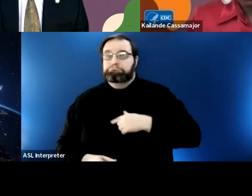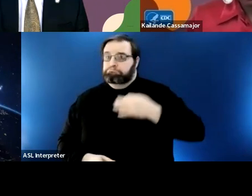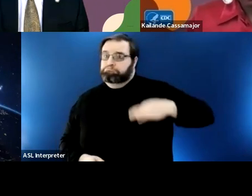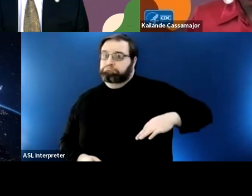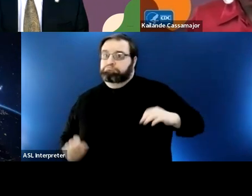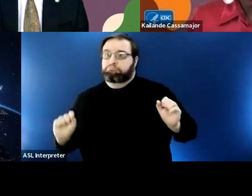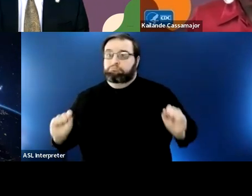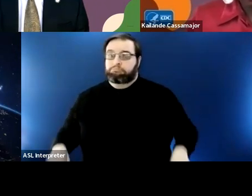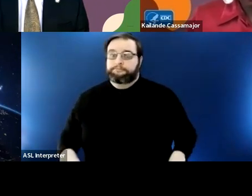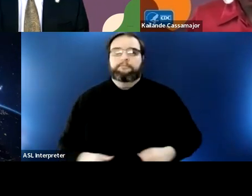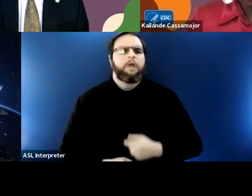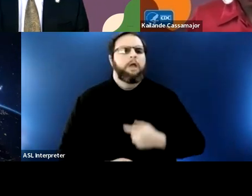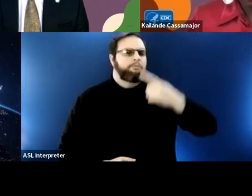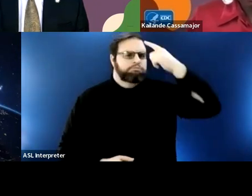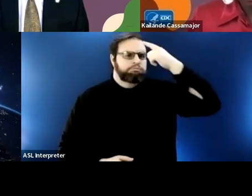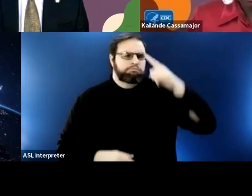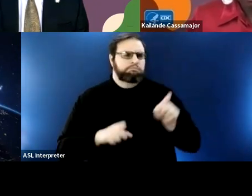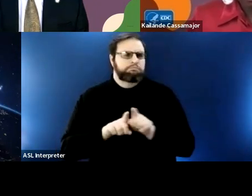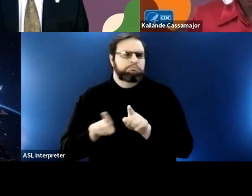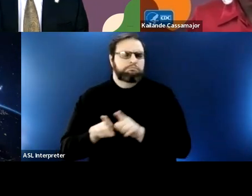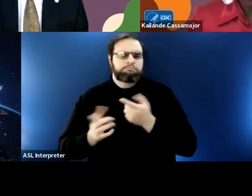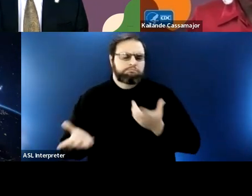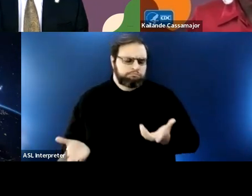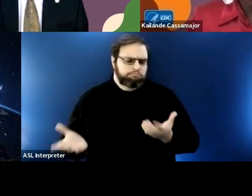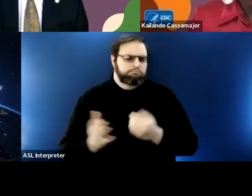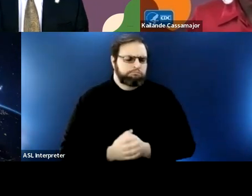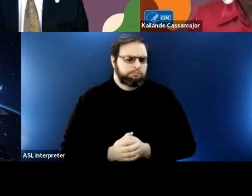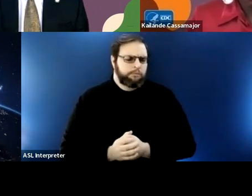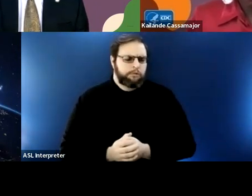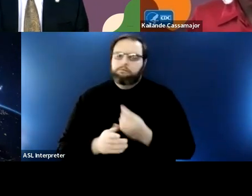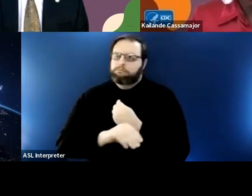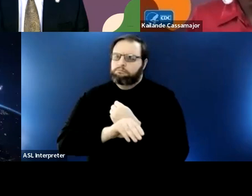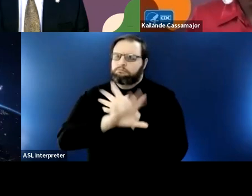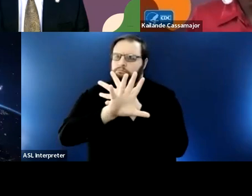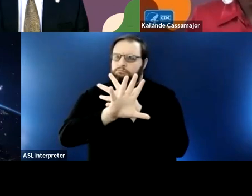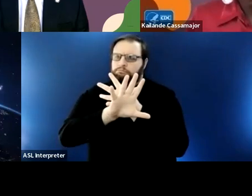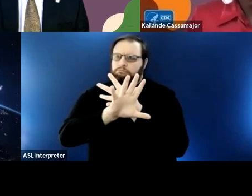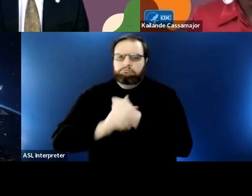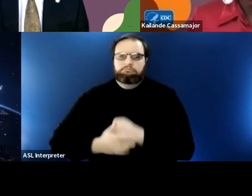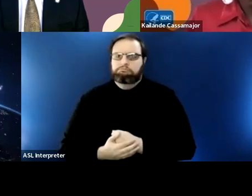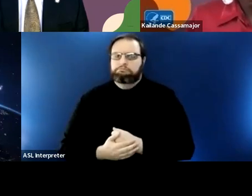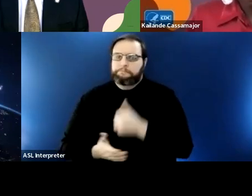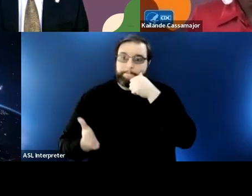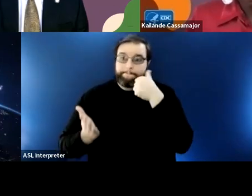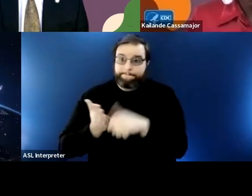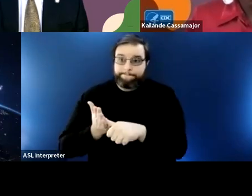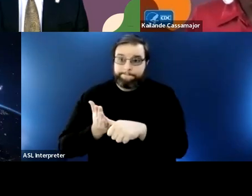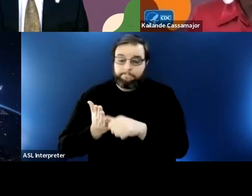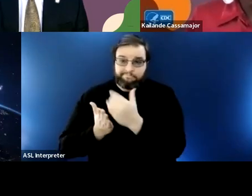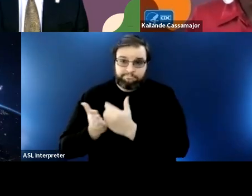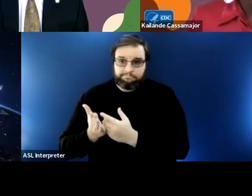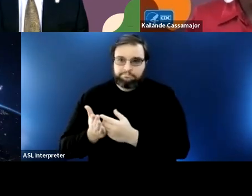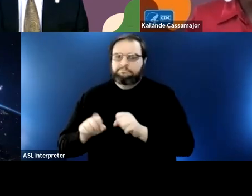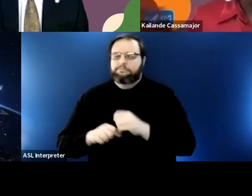information. And I would probably also think about having a virtual mailing list to send email